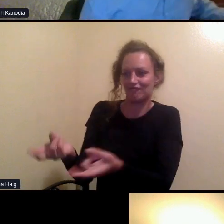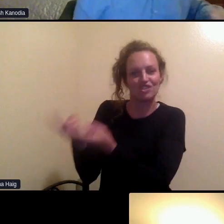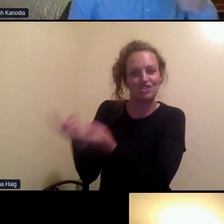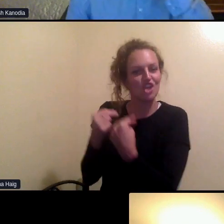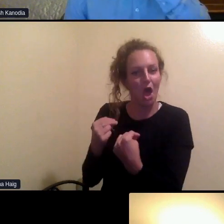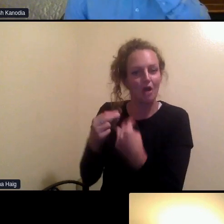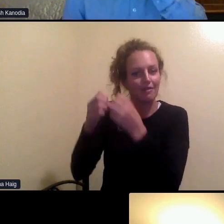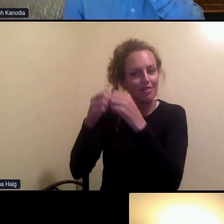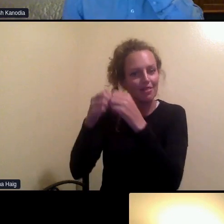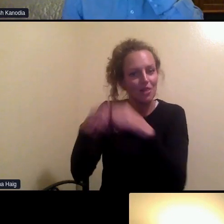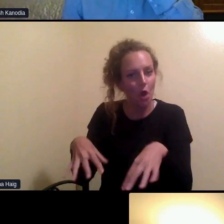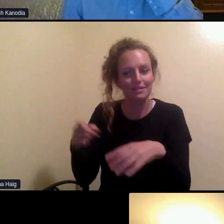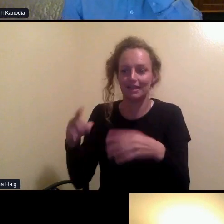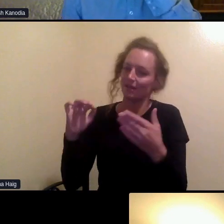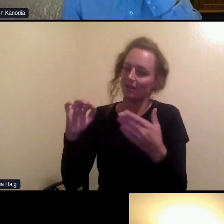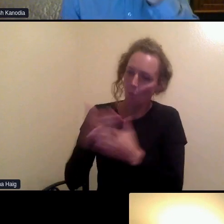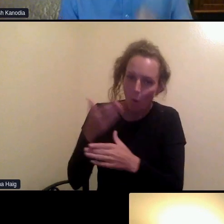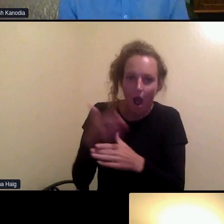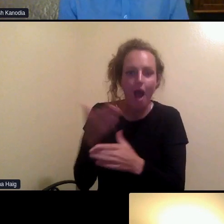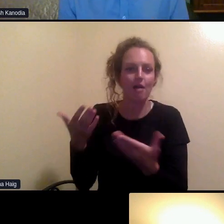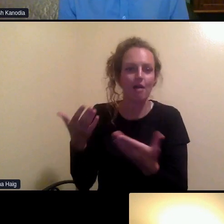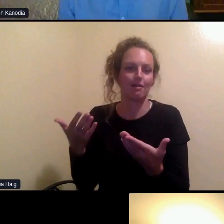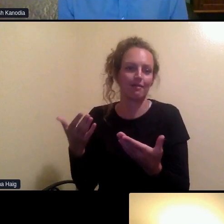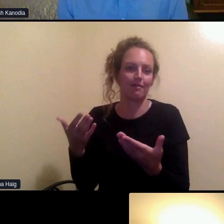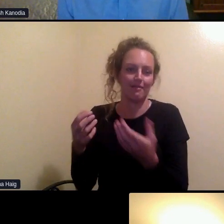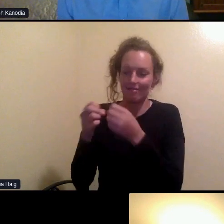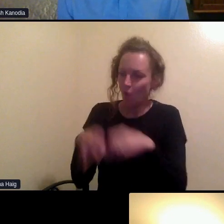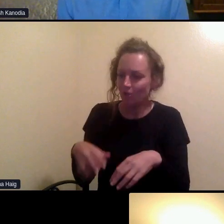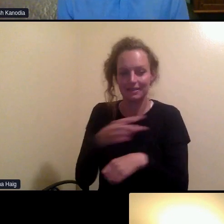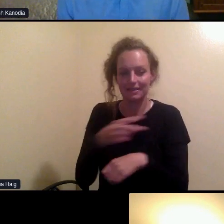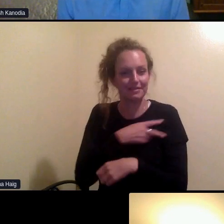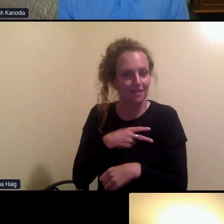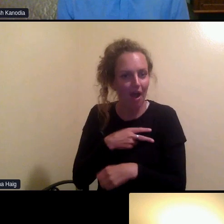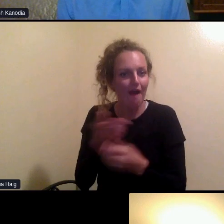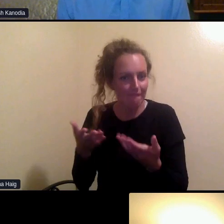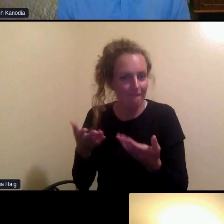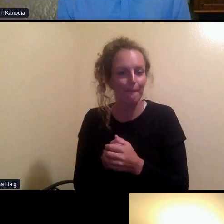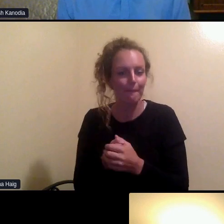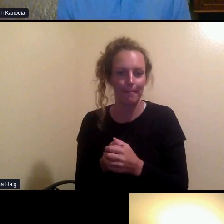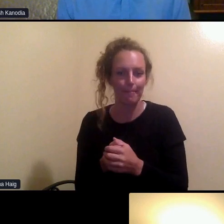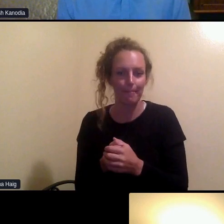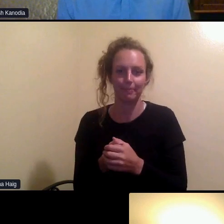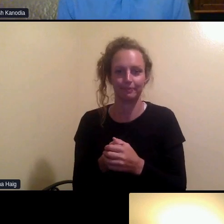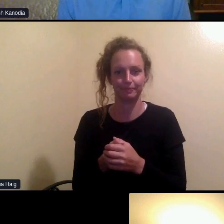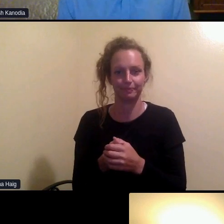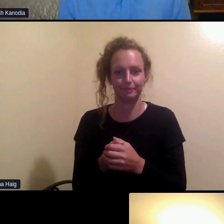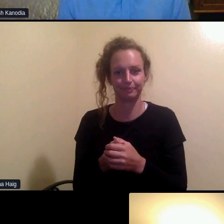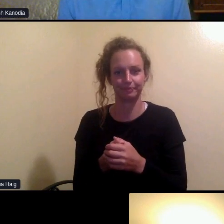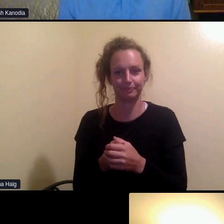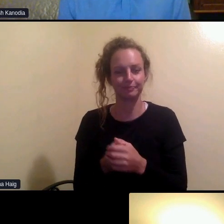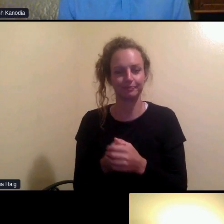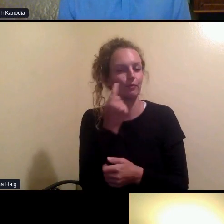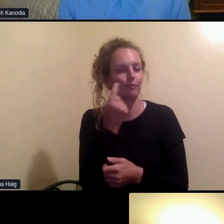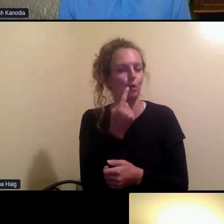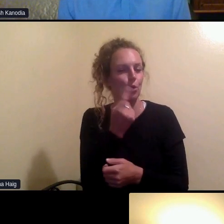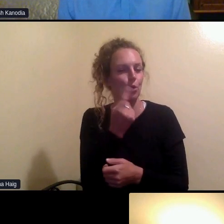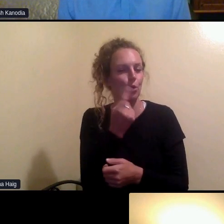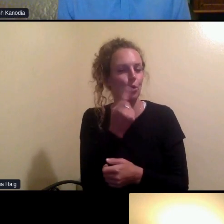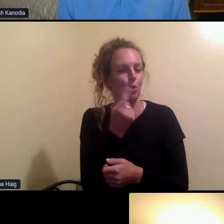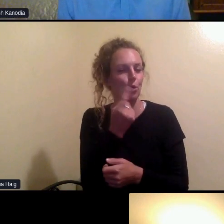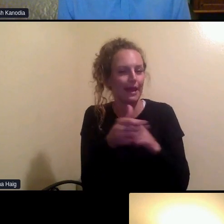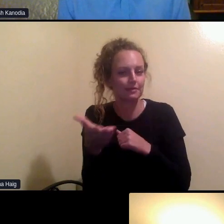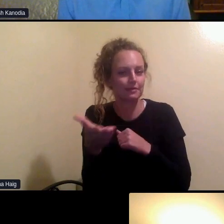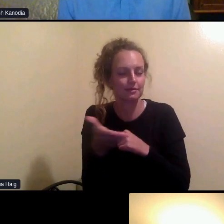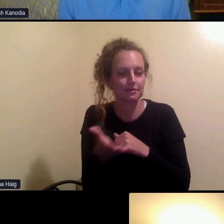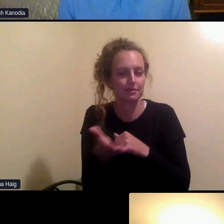So yeah, that's a good point. Okay, so who do we have left on our panel? Bernard, how's your audio